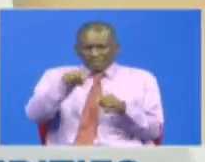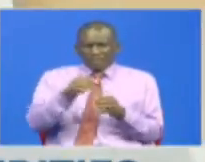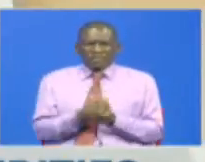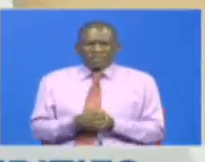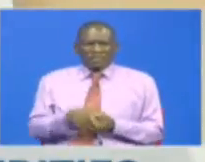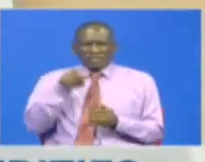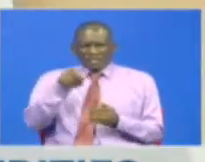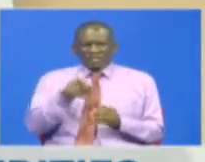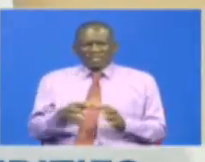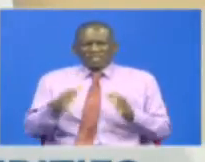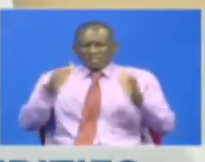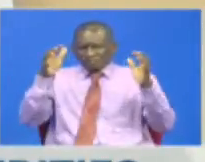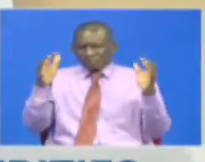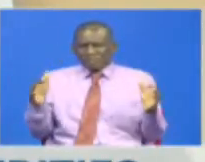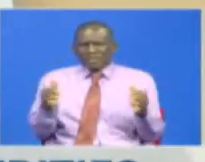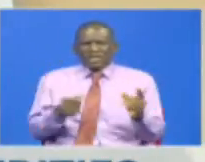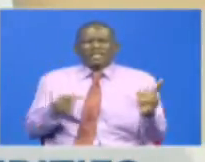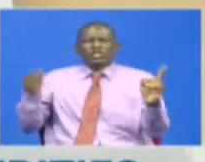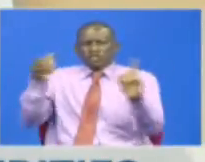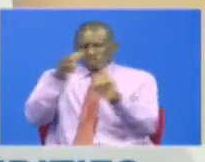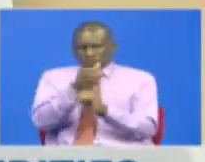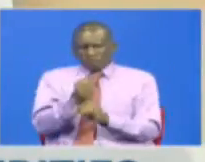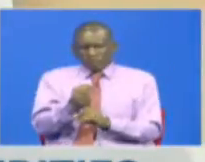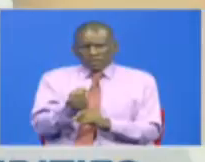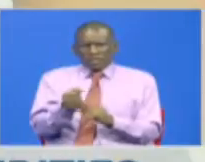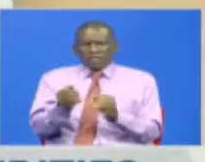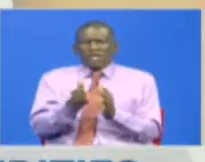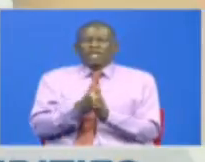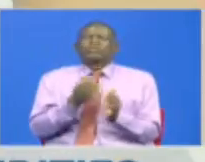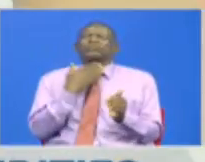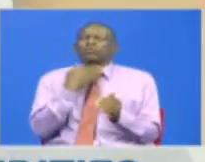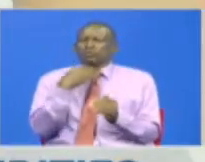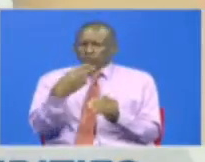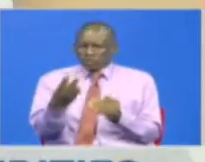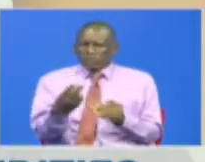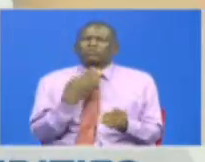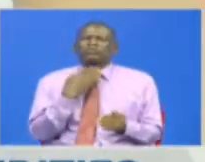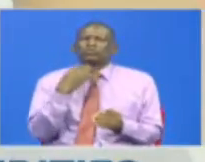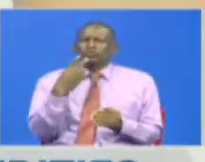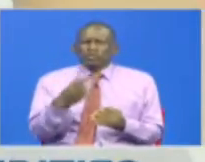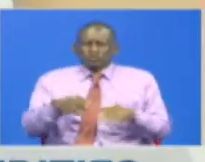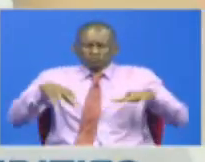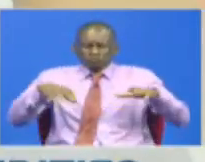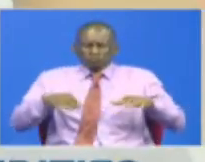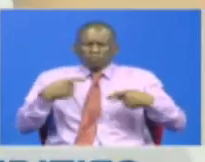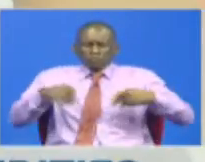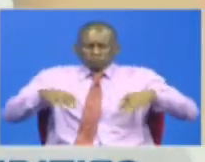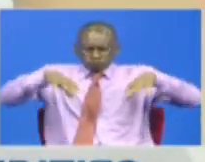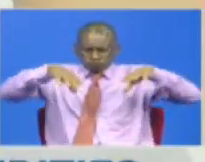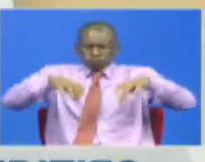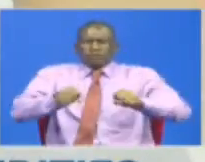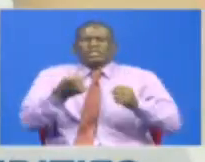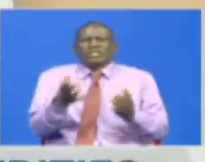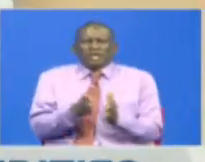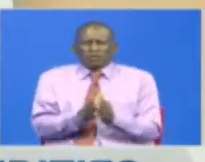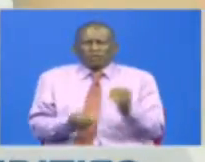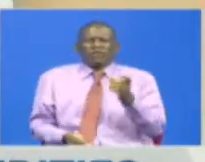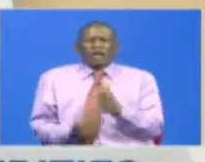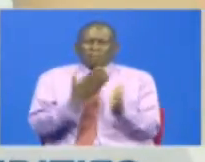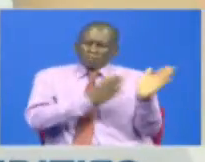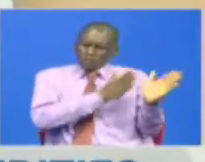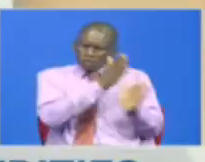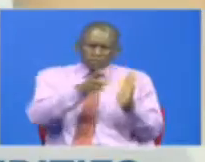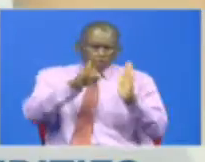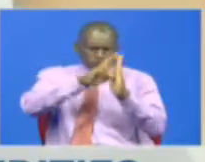very big achievement, something that we'd like to see take off very well. We've put in place measures and